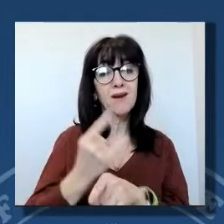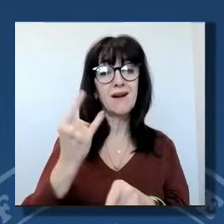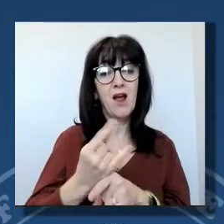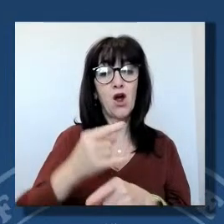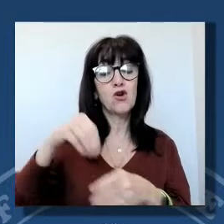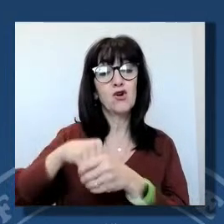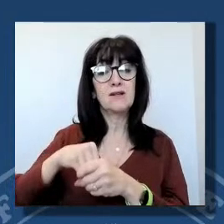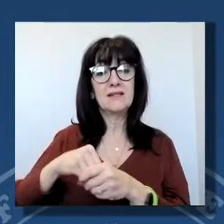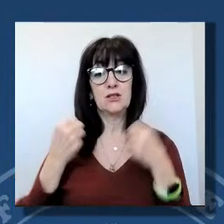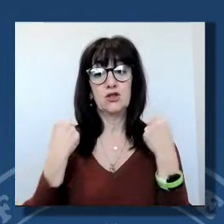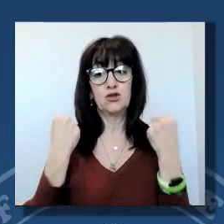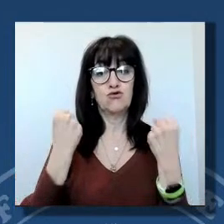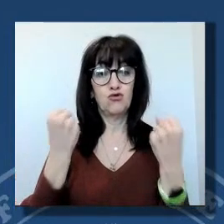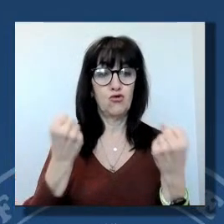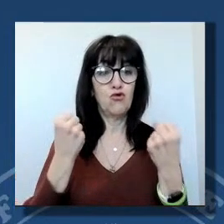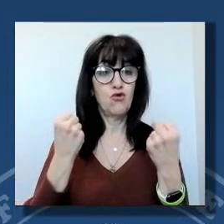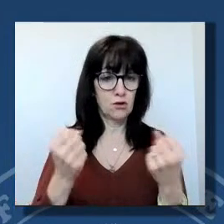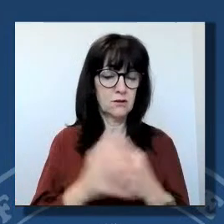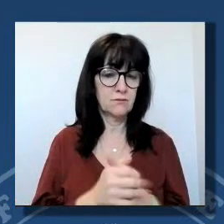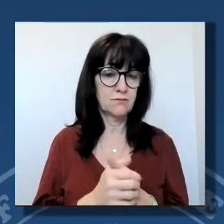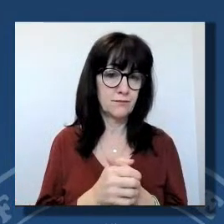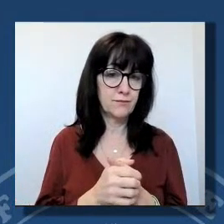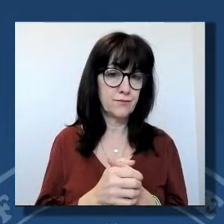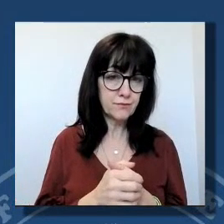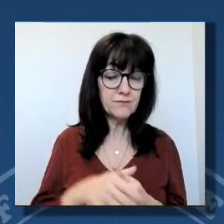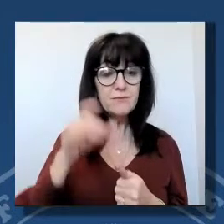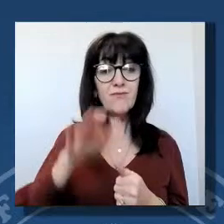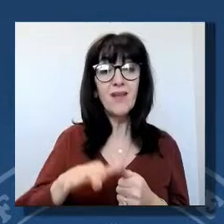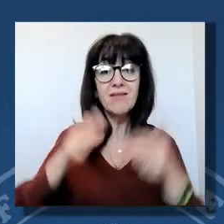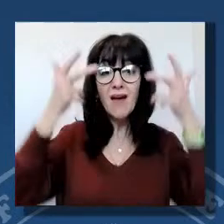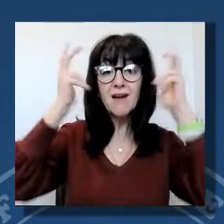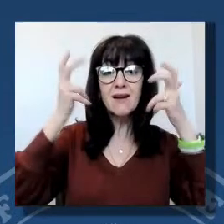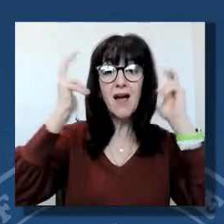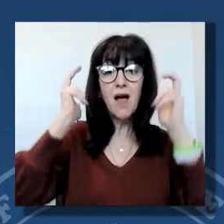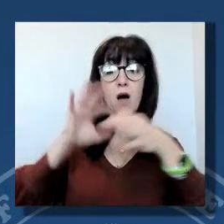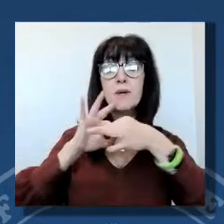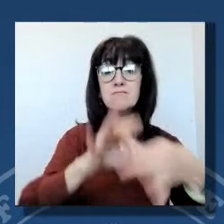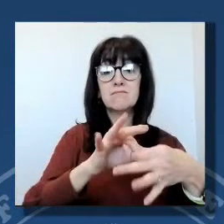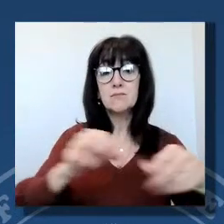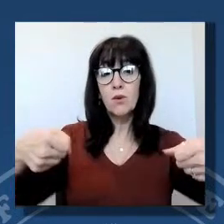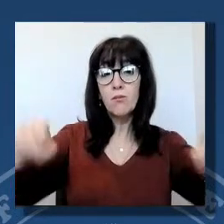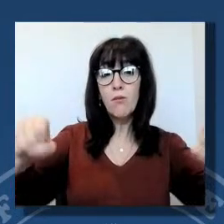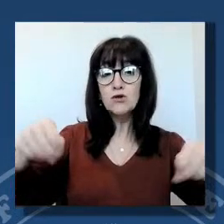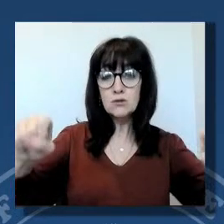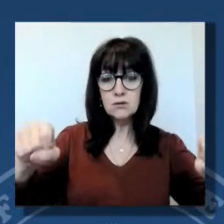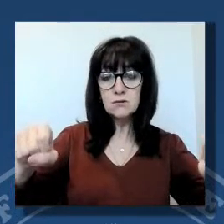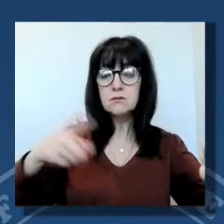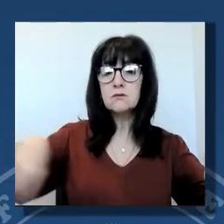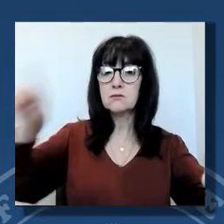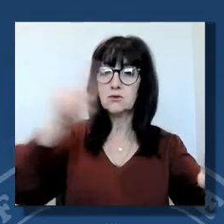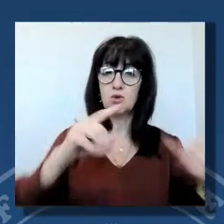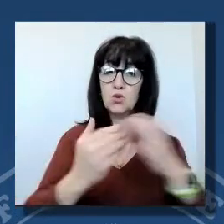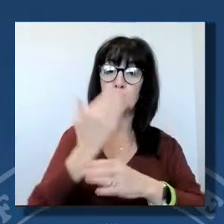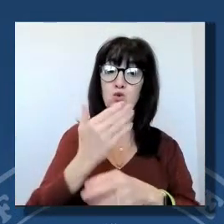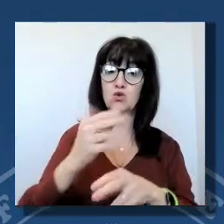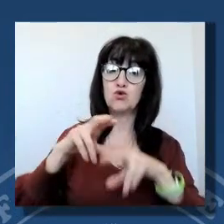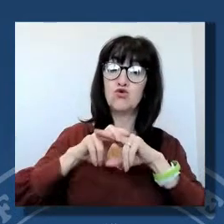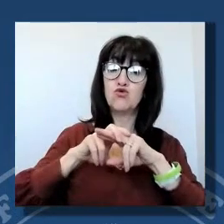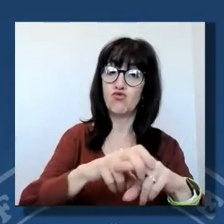driving. A graduated motorcycle helmet law, requiring that new riders wear a helmet in their first 2 years of their